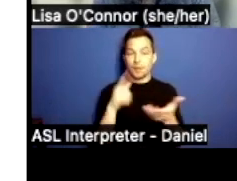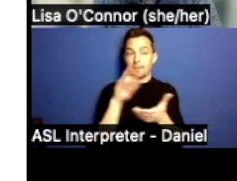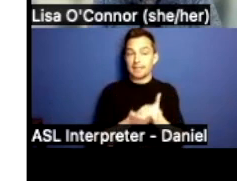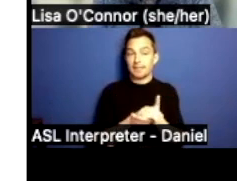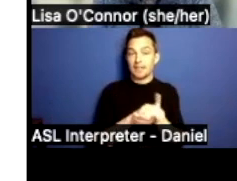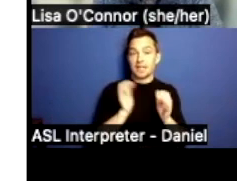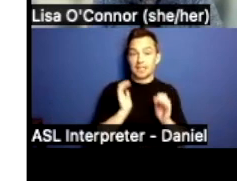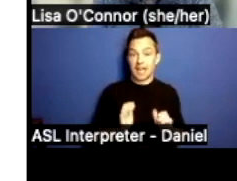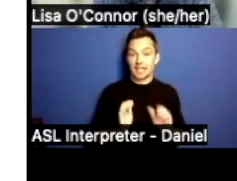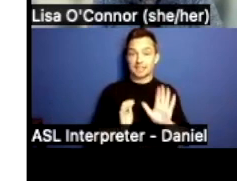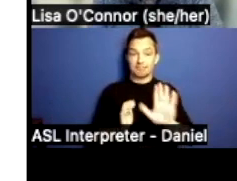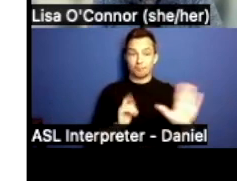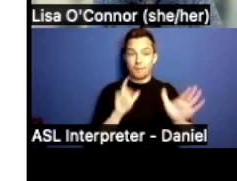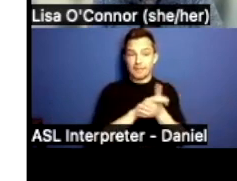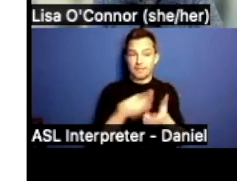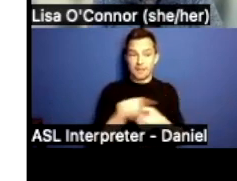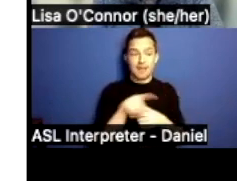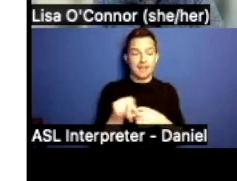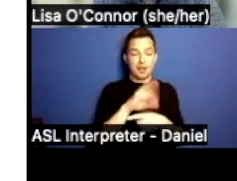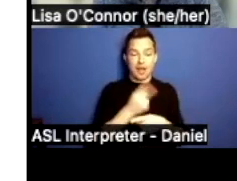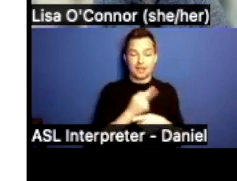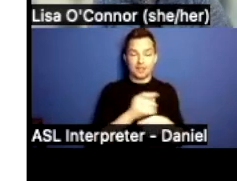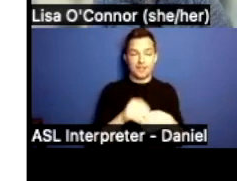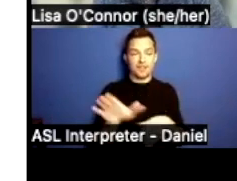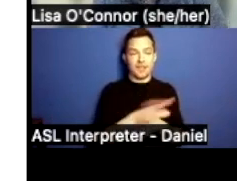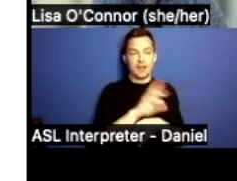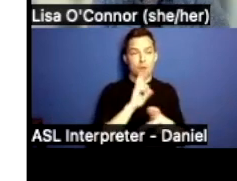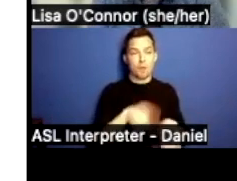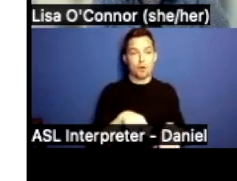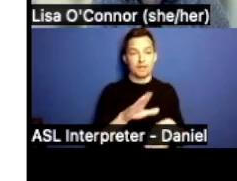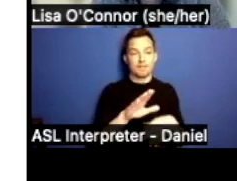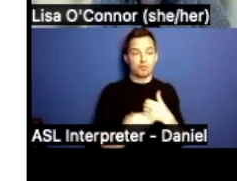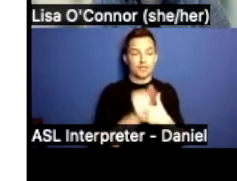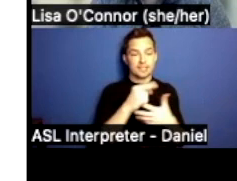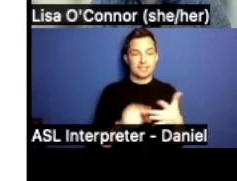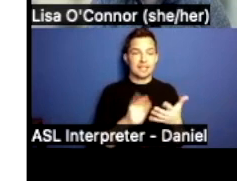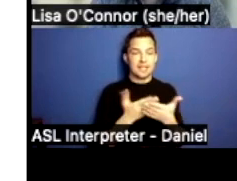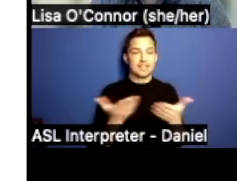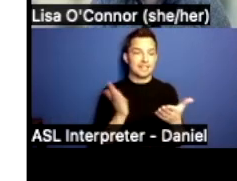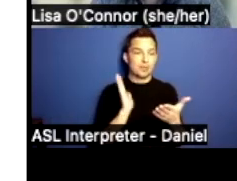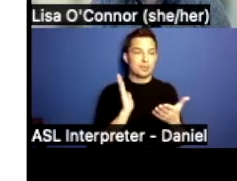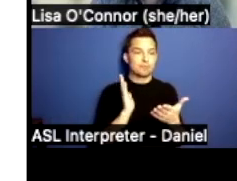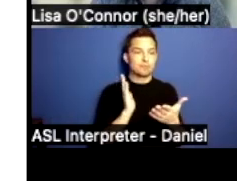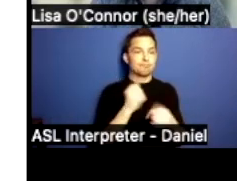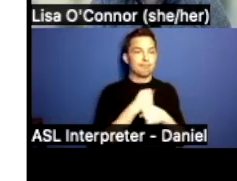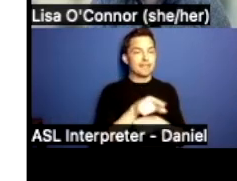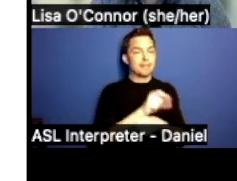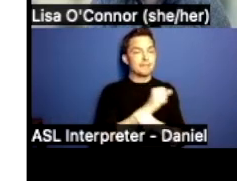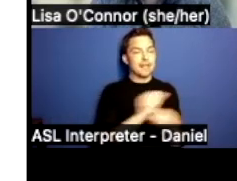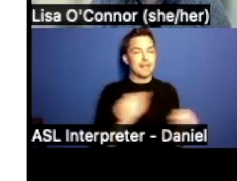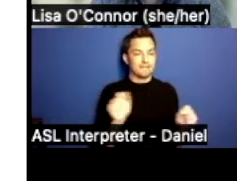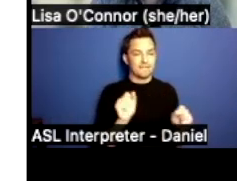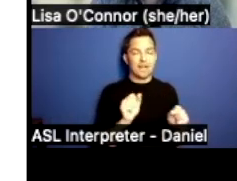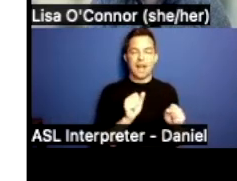and believe that they're accurate in their reporting of their risks and of the things that they think will keep them safe. And I guess I want to really lean